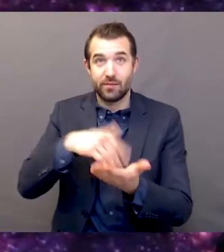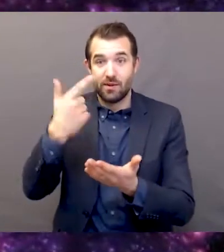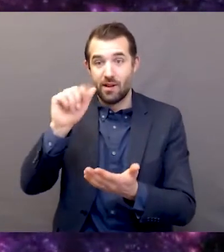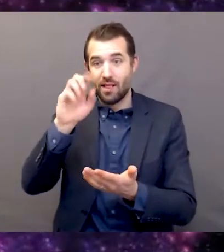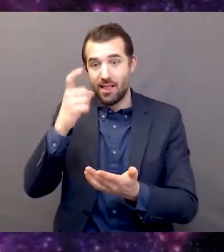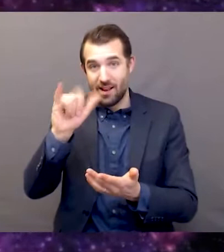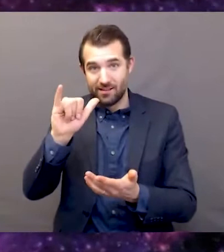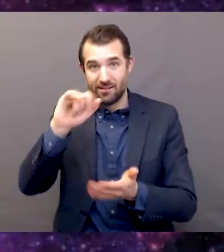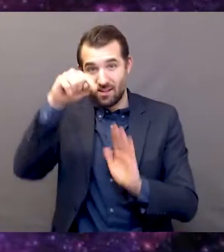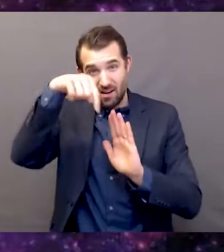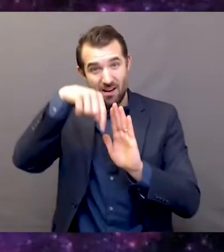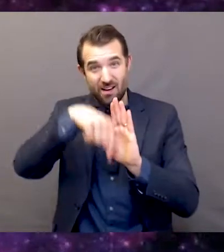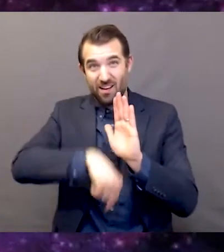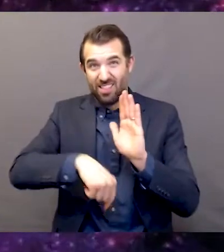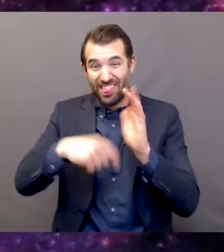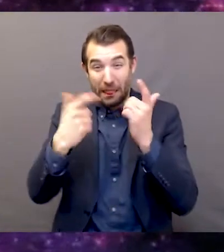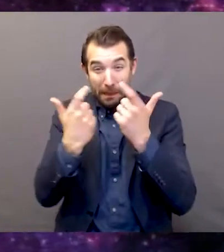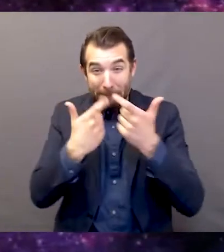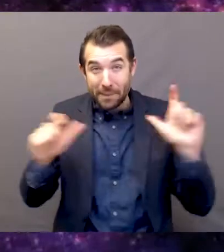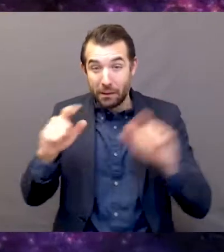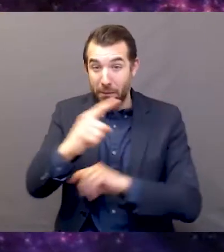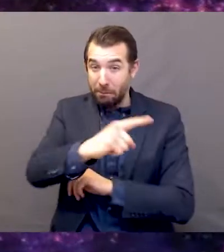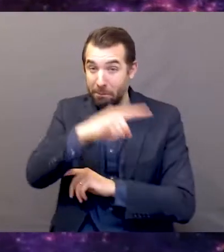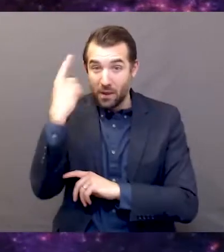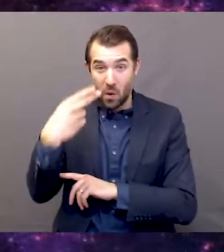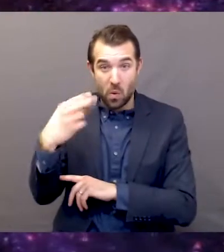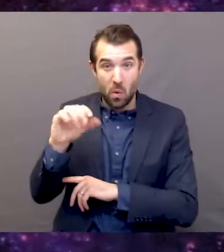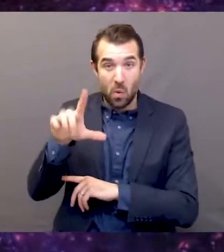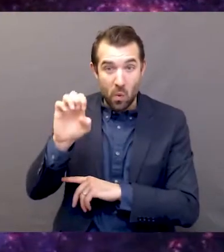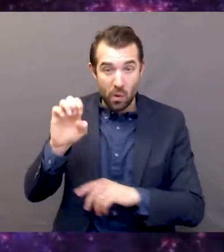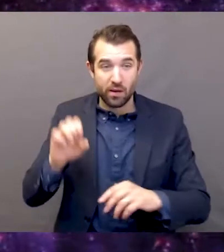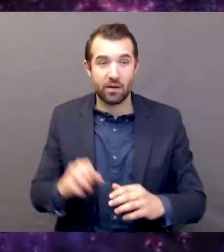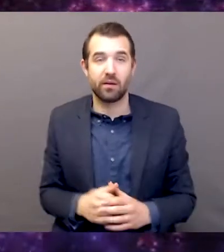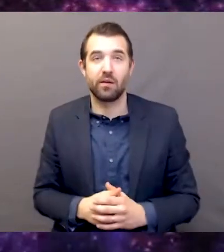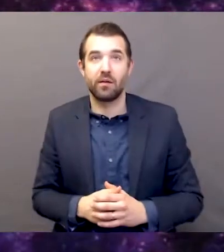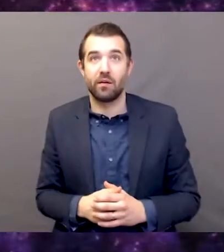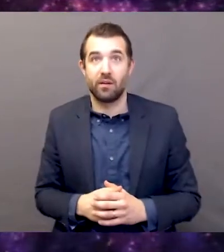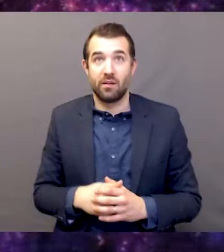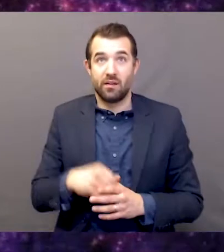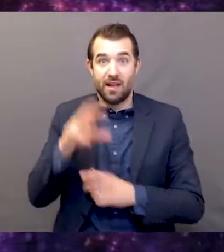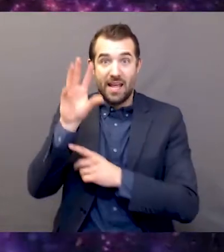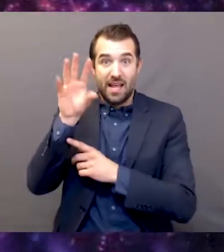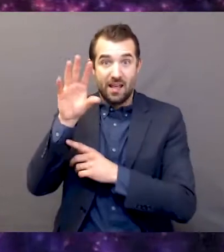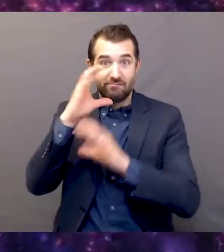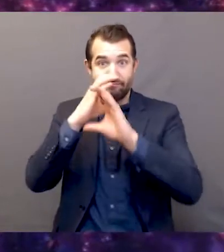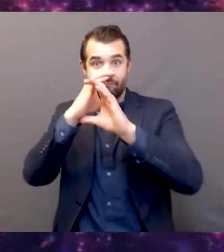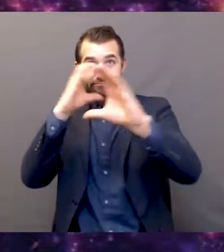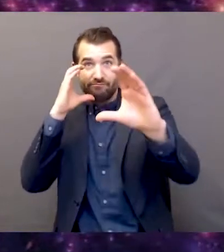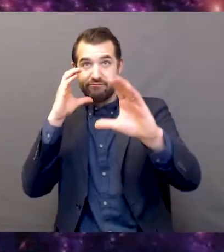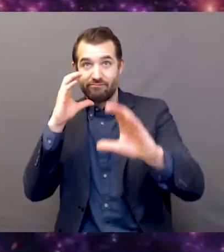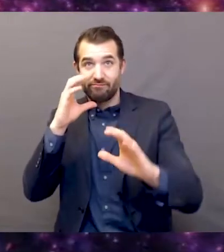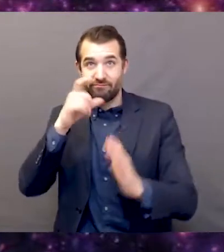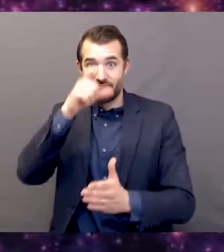galaxy, all the way to the supermassive black hole. And here you see the image from the Event Horizon Telescope.